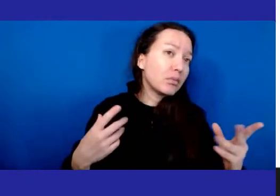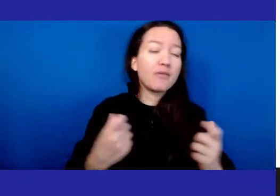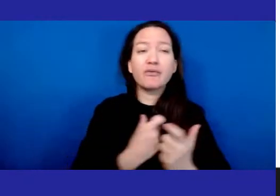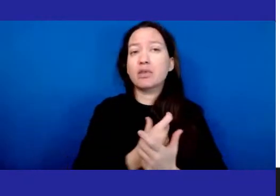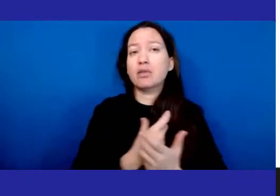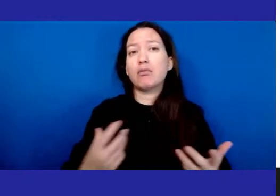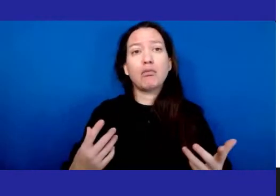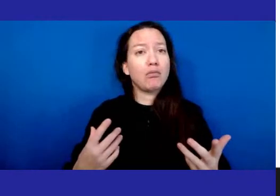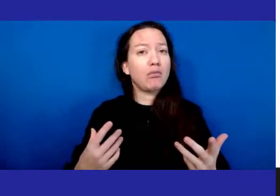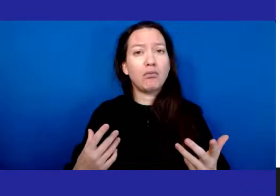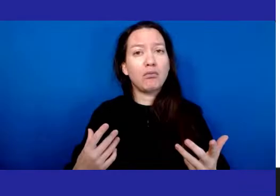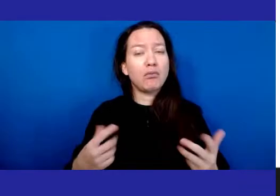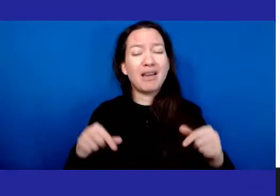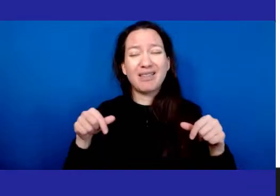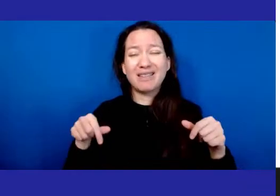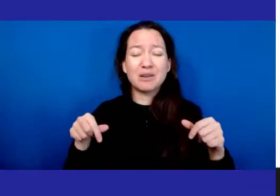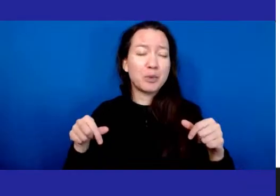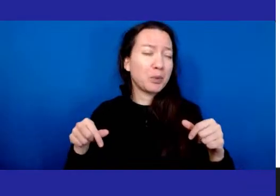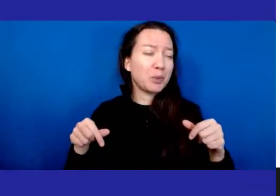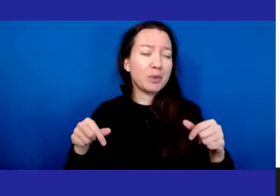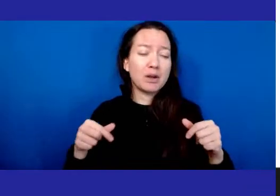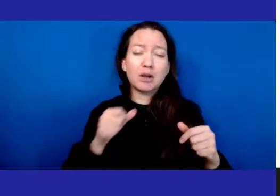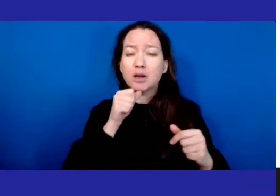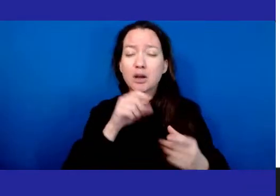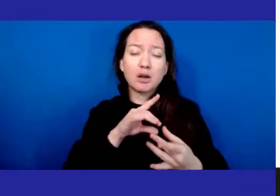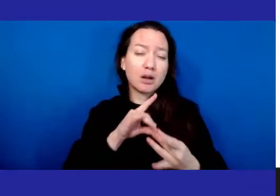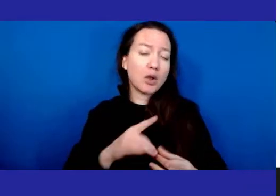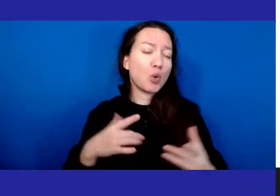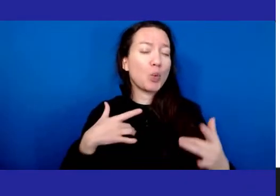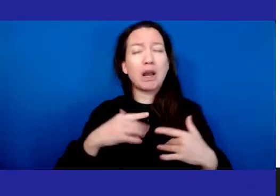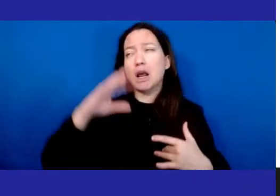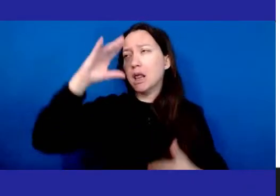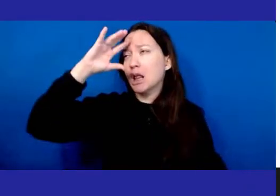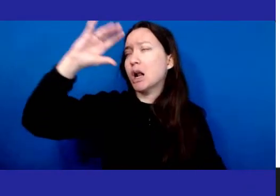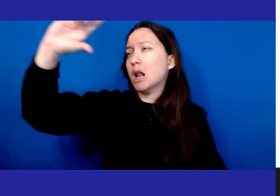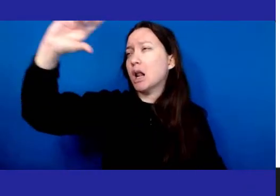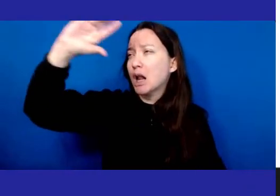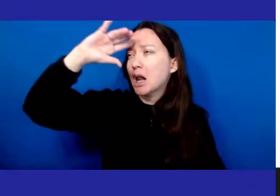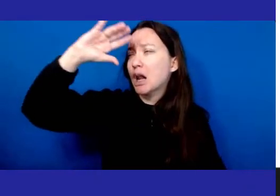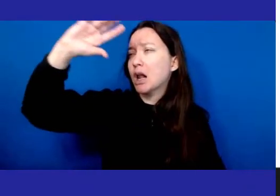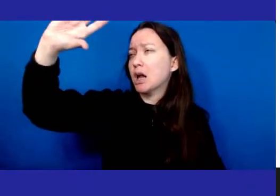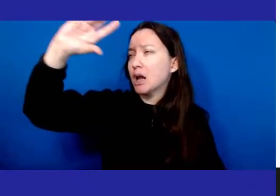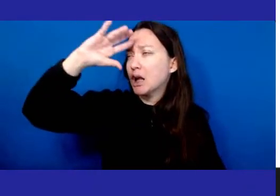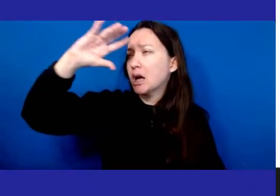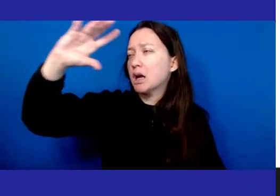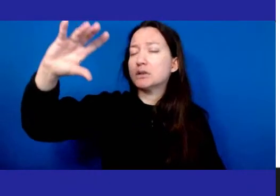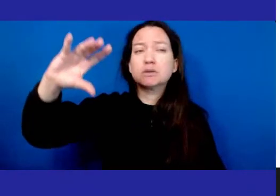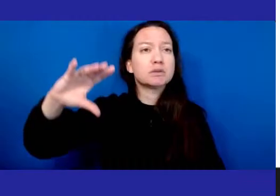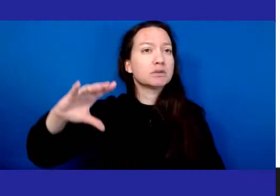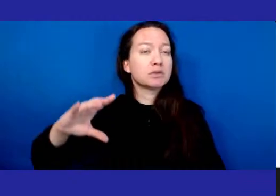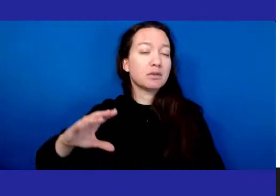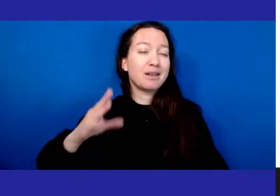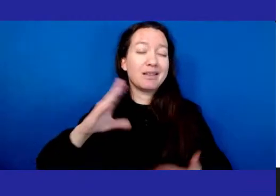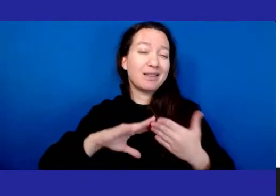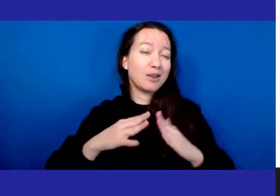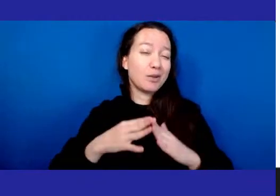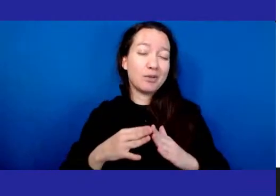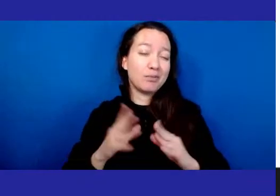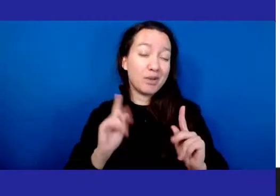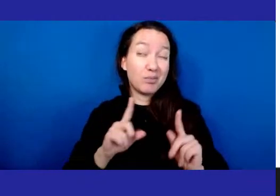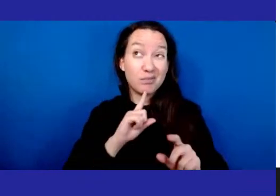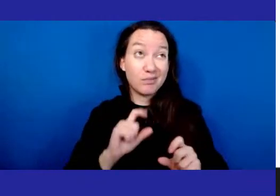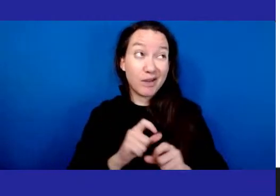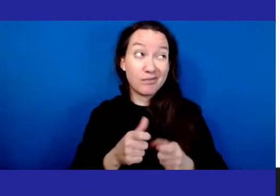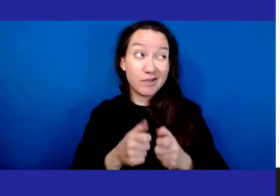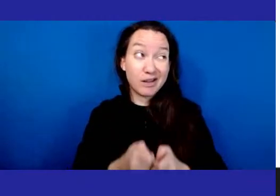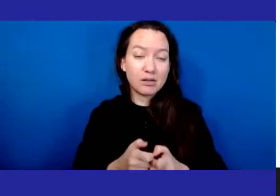so far from worrying about the theoretical. But I think in the community, everybody just checks their patients. I think the positive